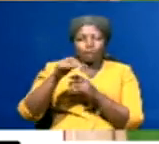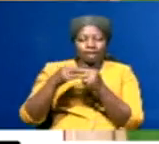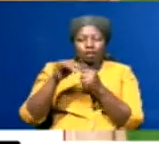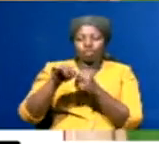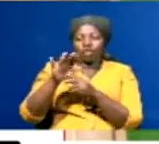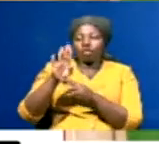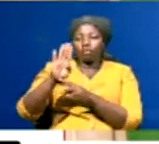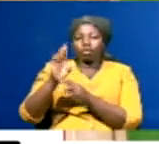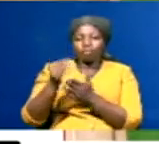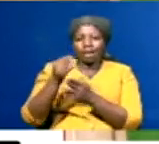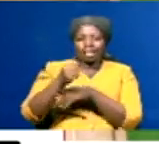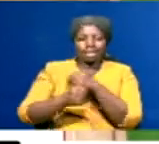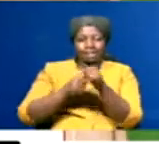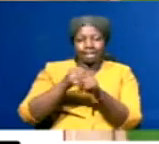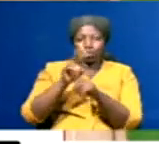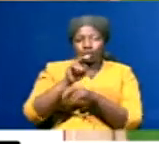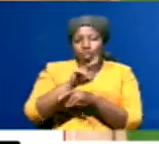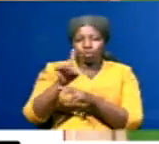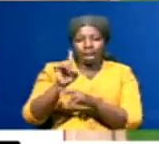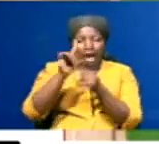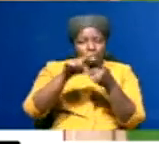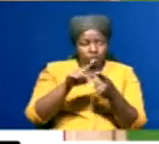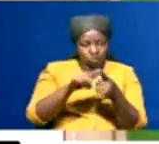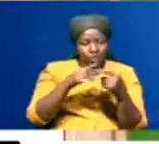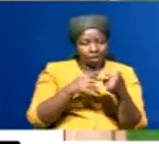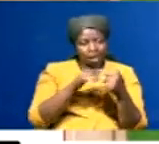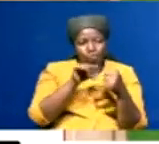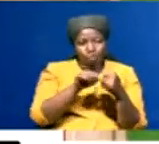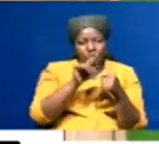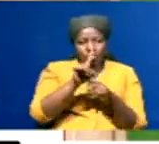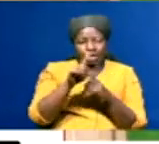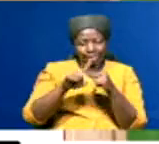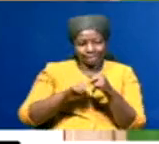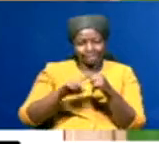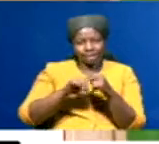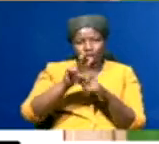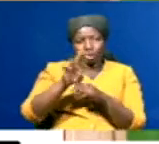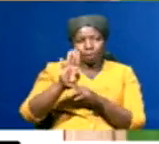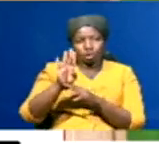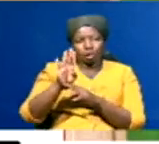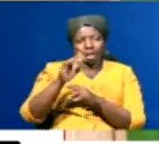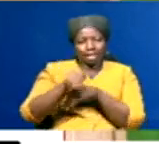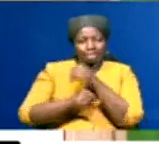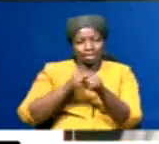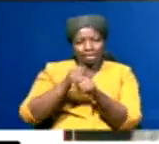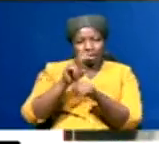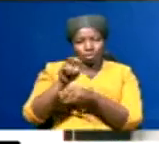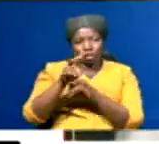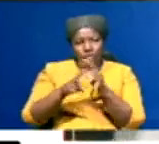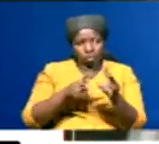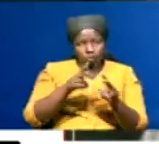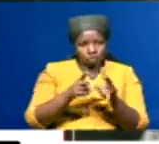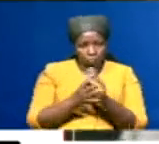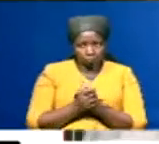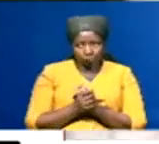billion in 2021 to Kenya shillings 9.162 billion in 2022.